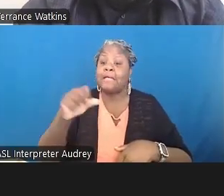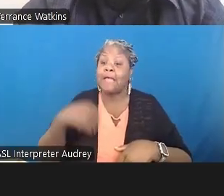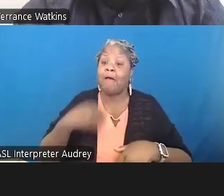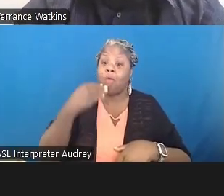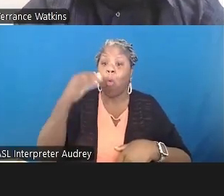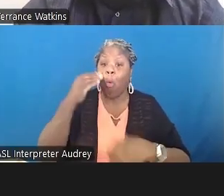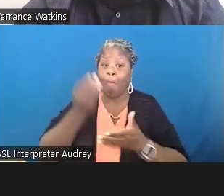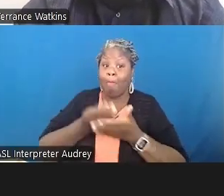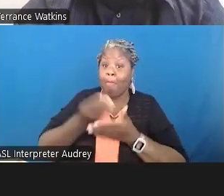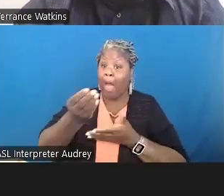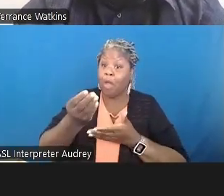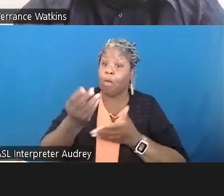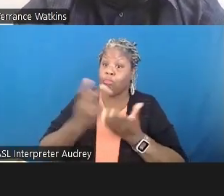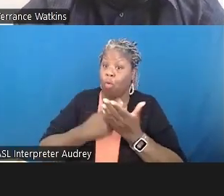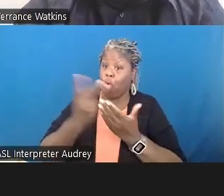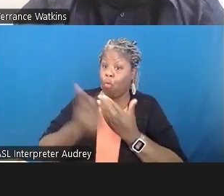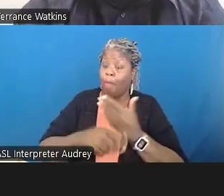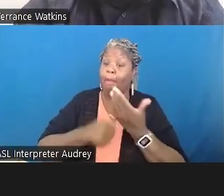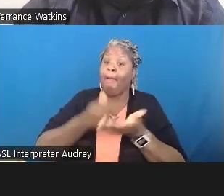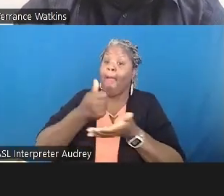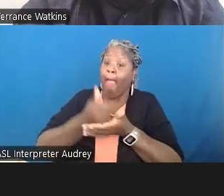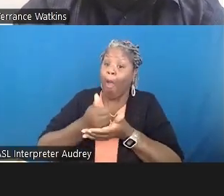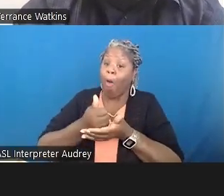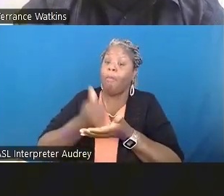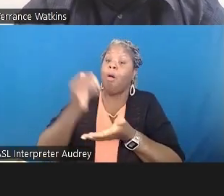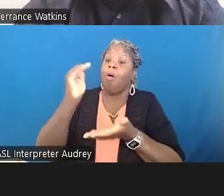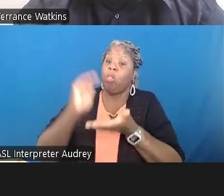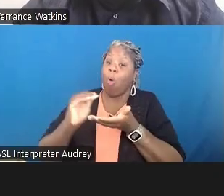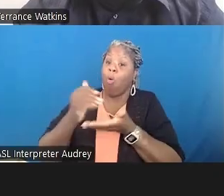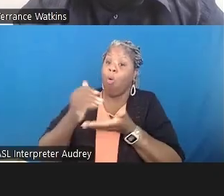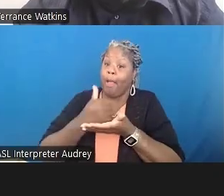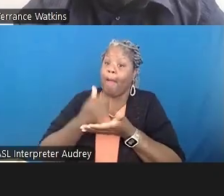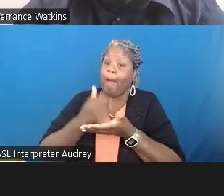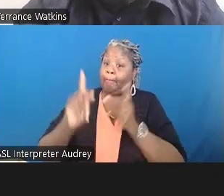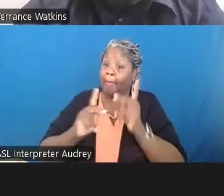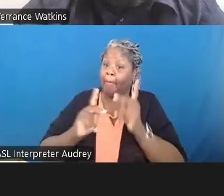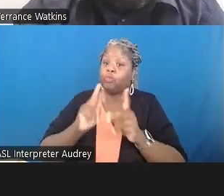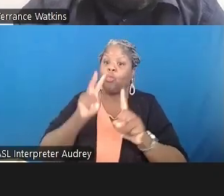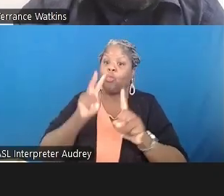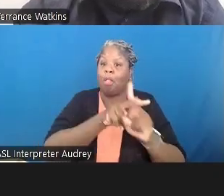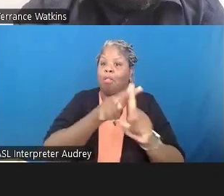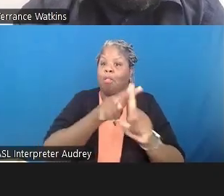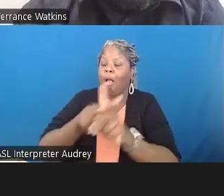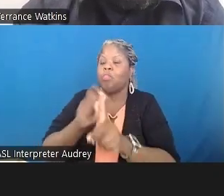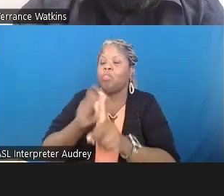assists low-income individuals to apply for down payment assistance through multiple funders.